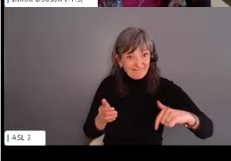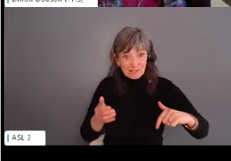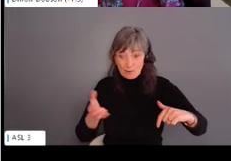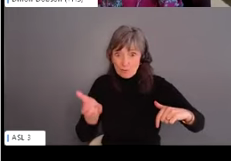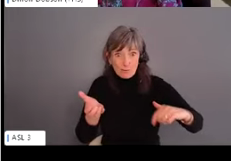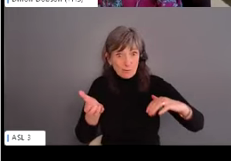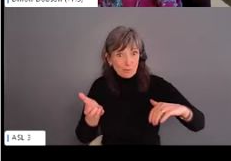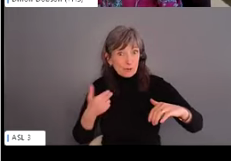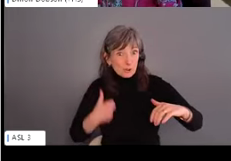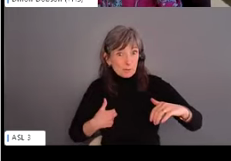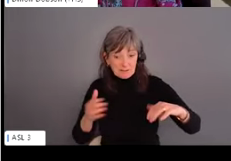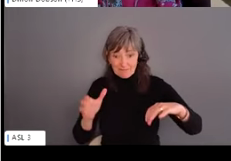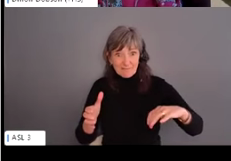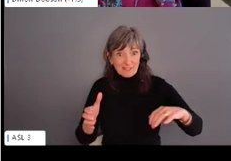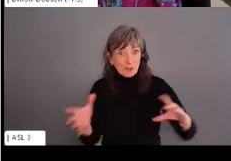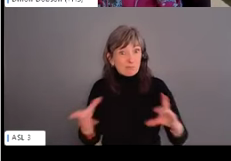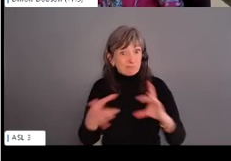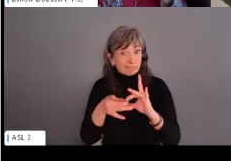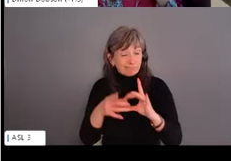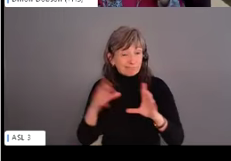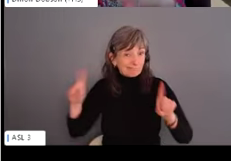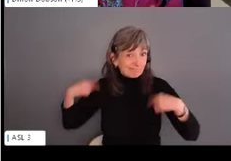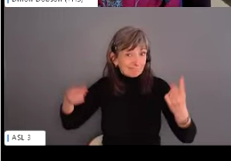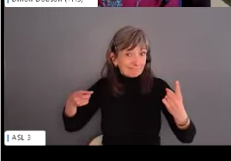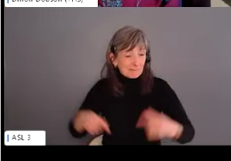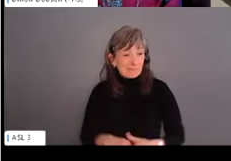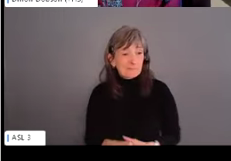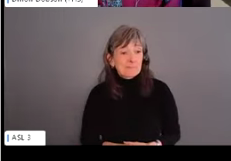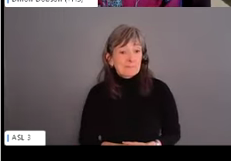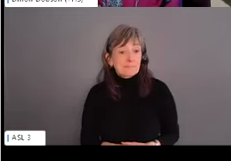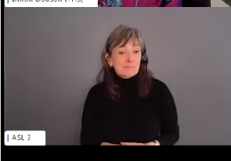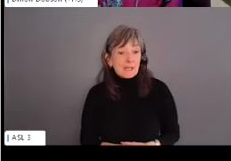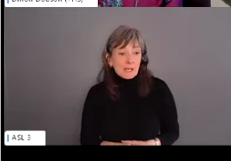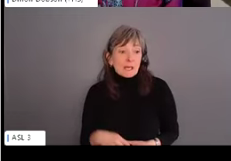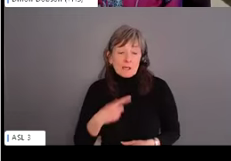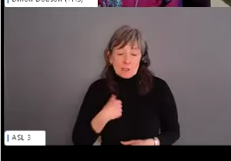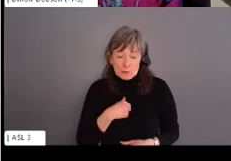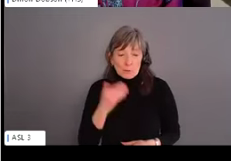generations. And while we know that there's been egregious